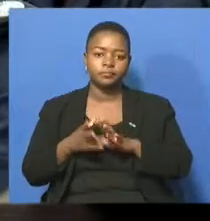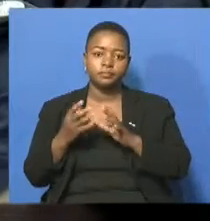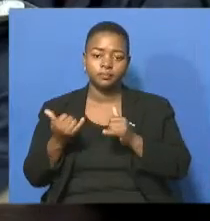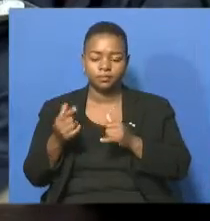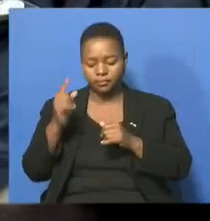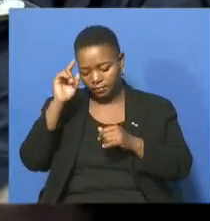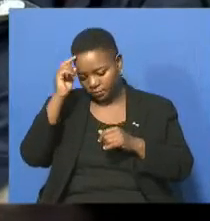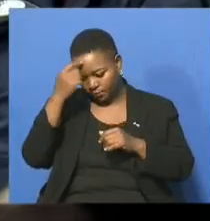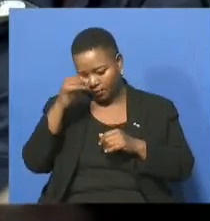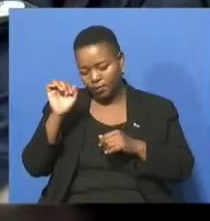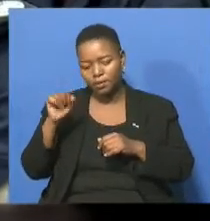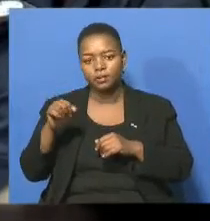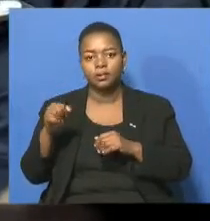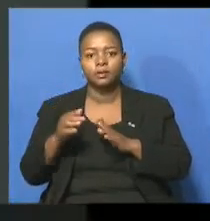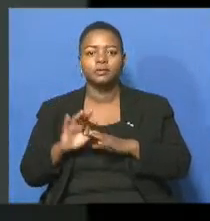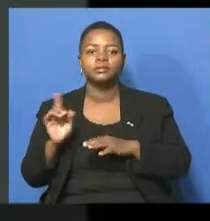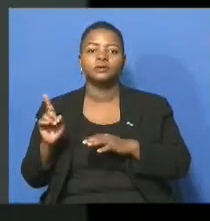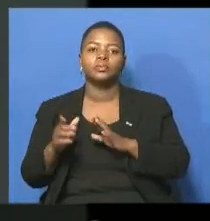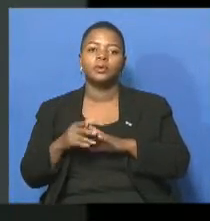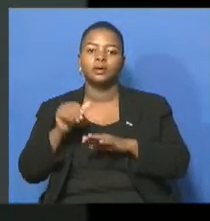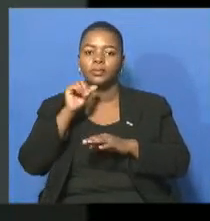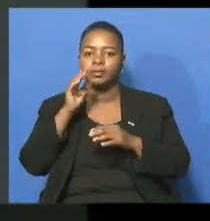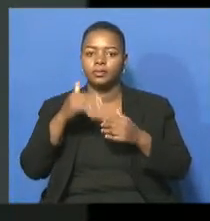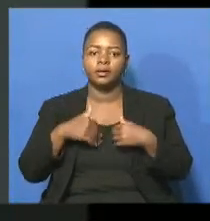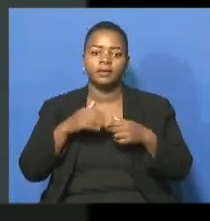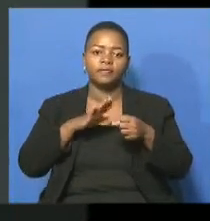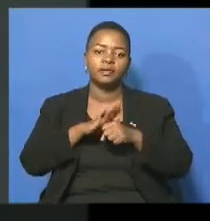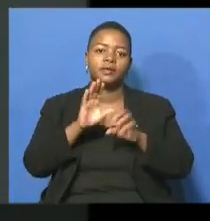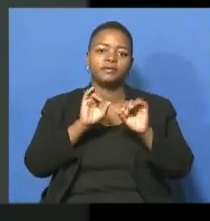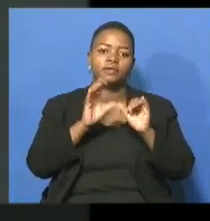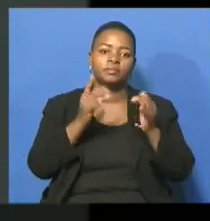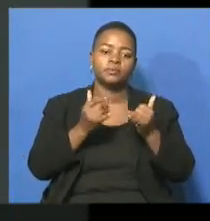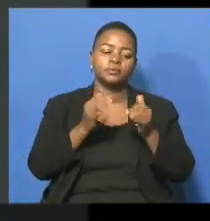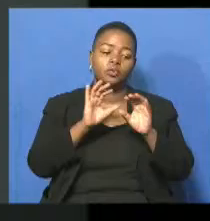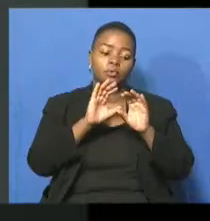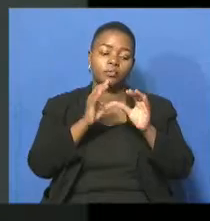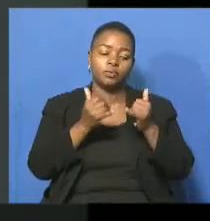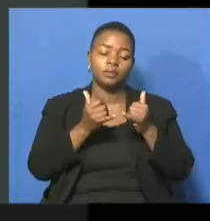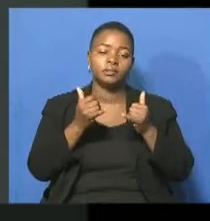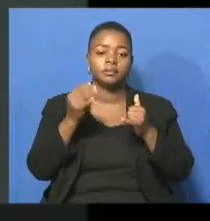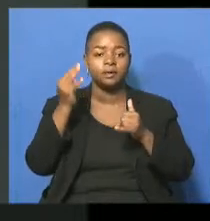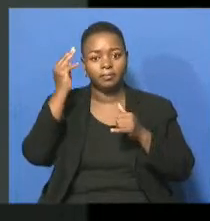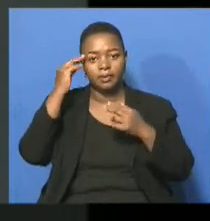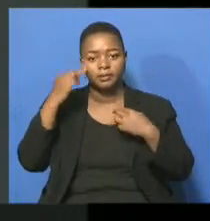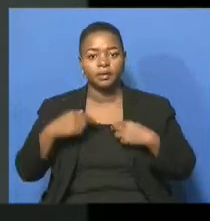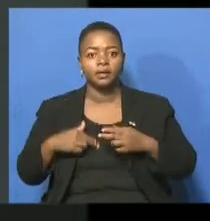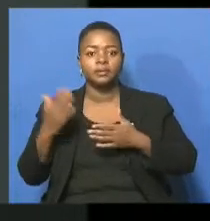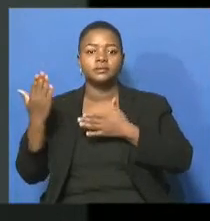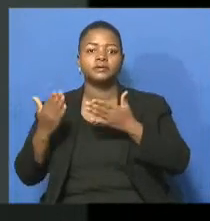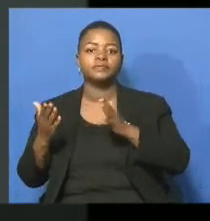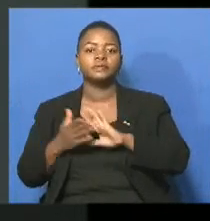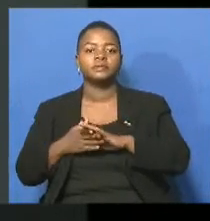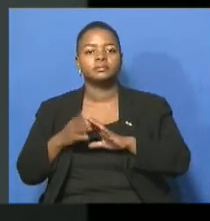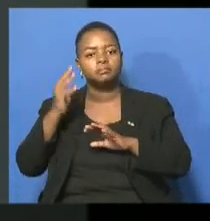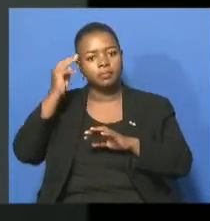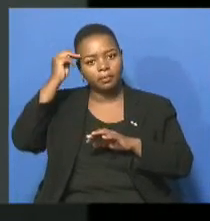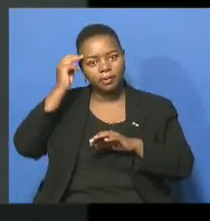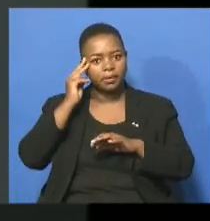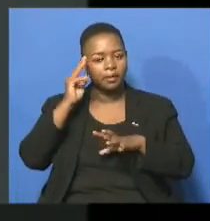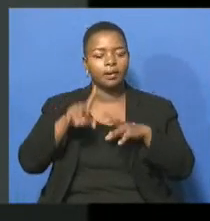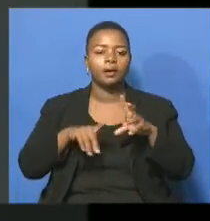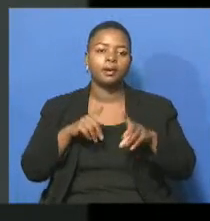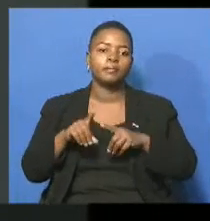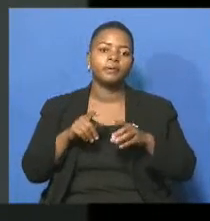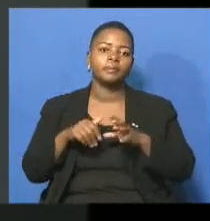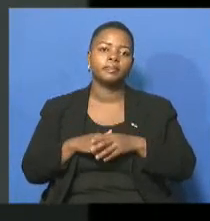know that where there is scarcity of community mental health services, the people with mental illness tend